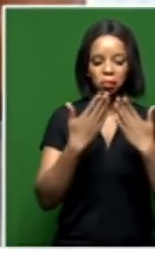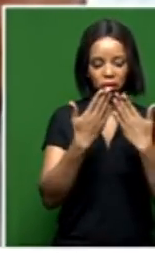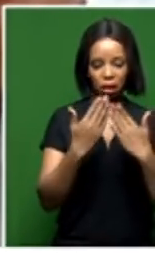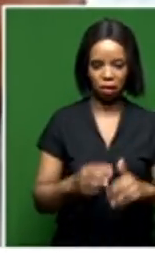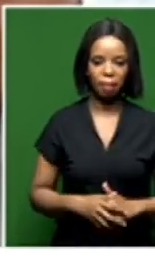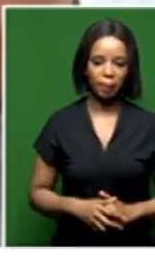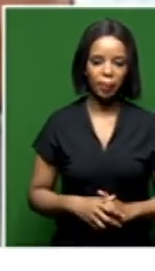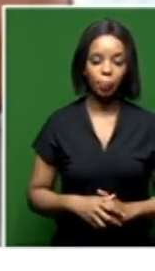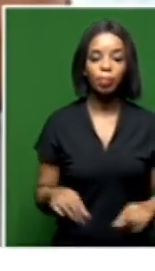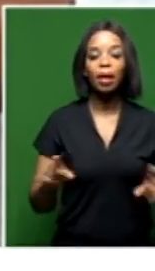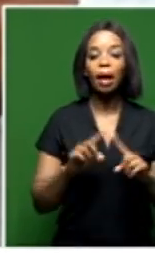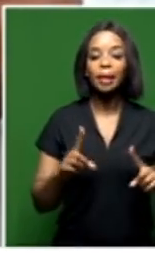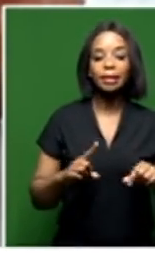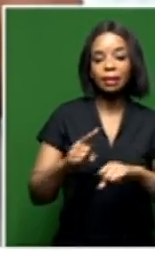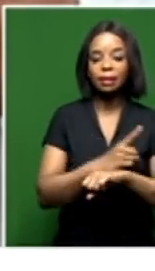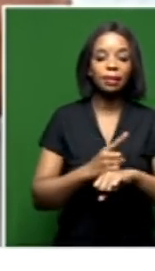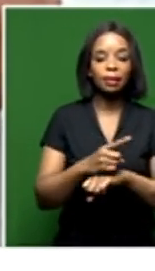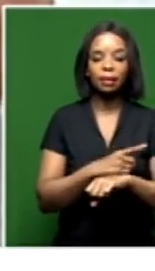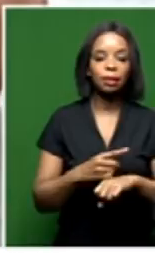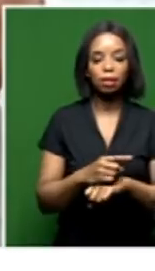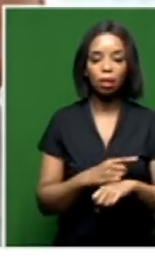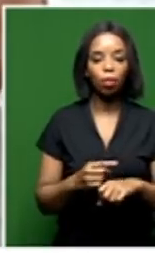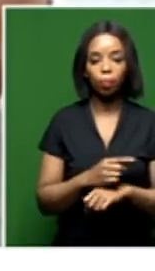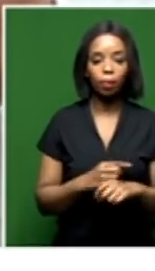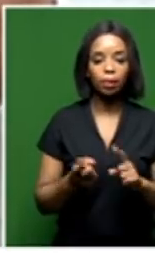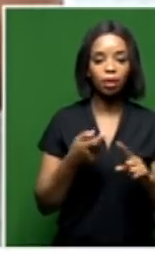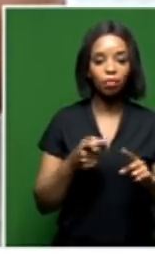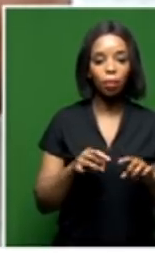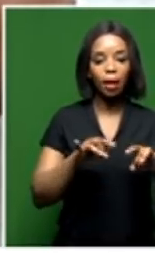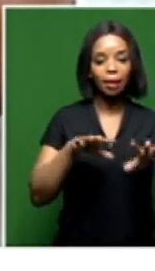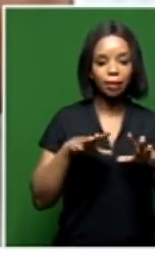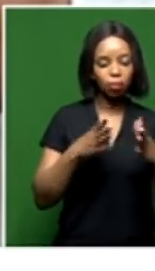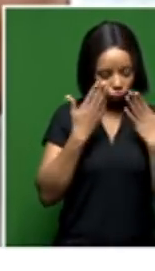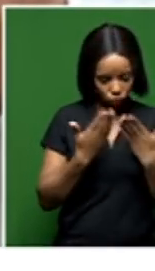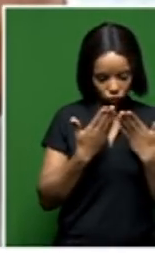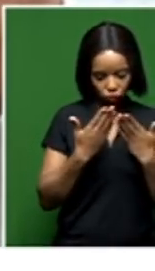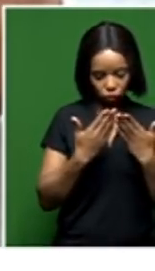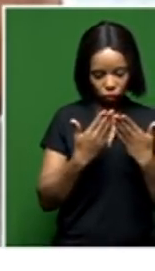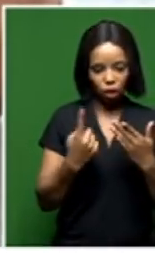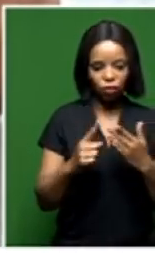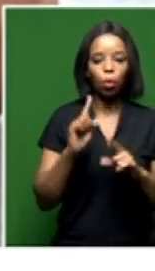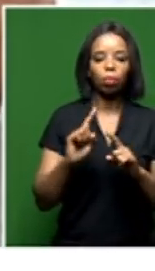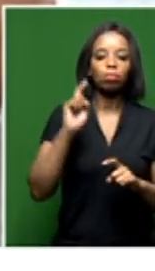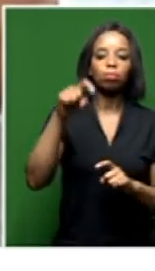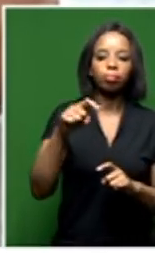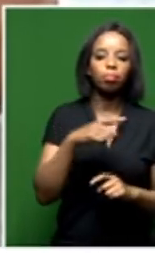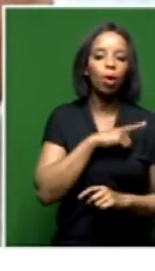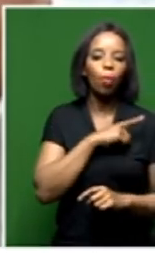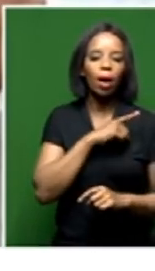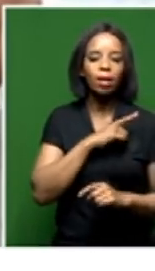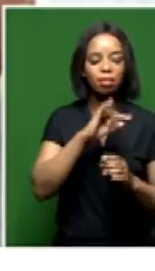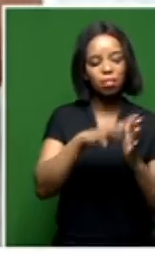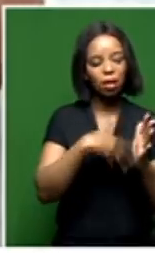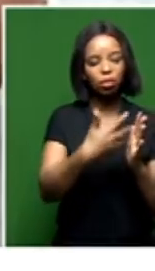it's long hours. We come home from exams, and it's immediately starting for the next day because the schedules normally don't really allow for off days